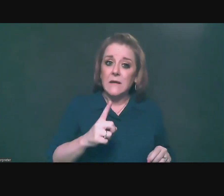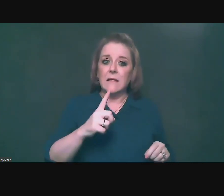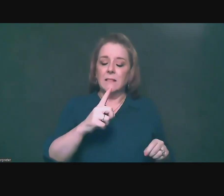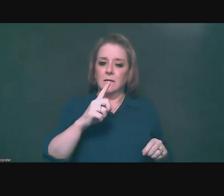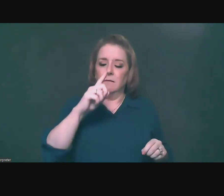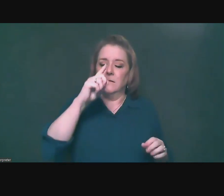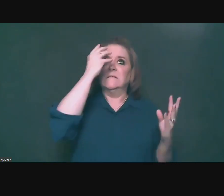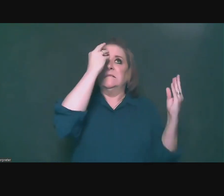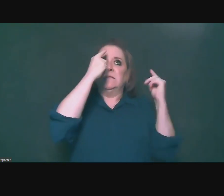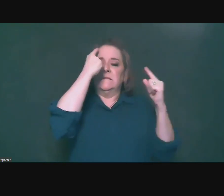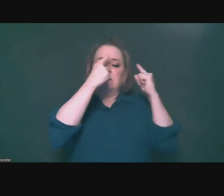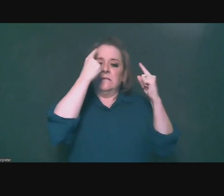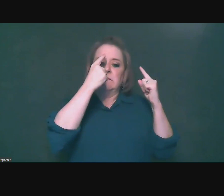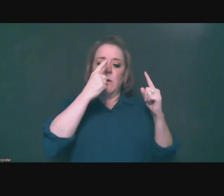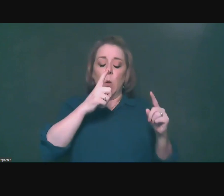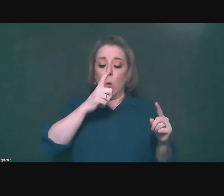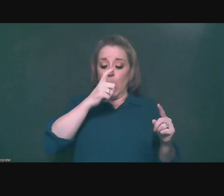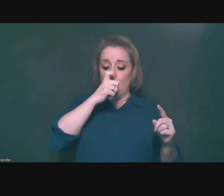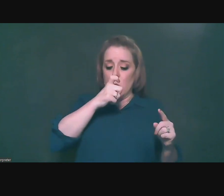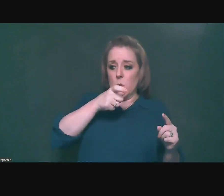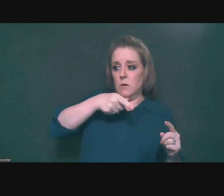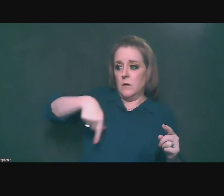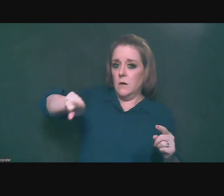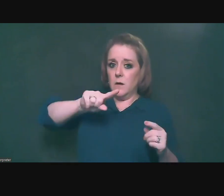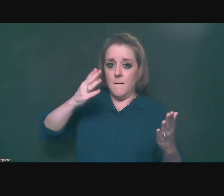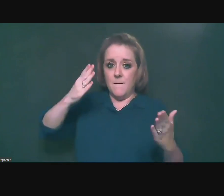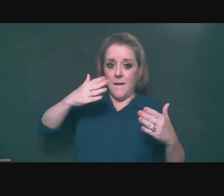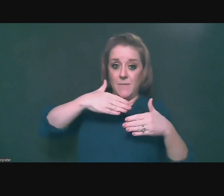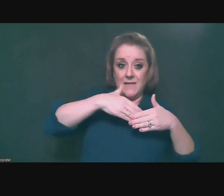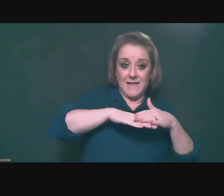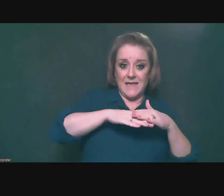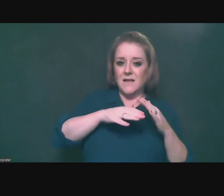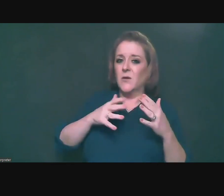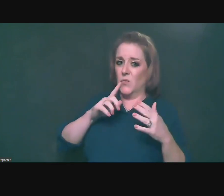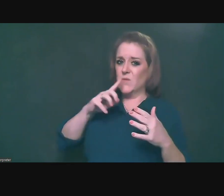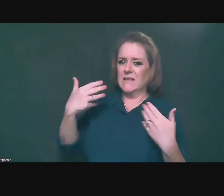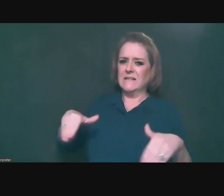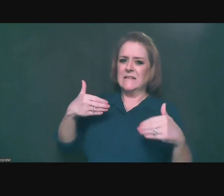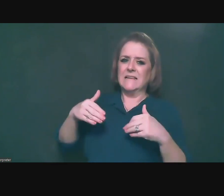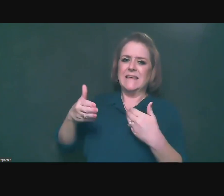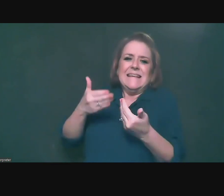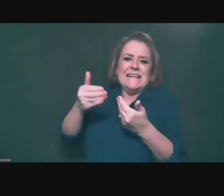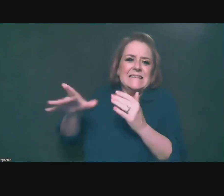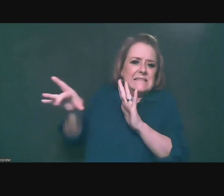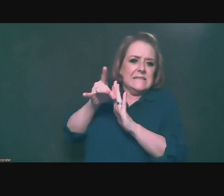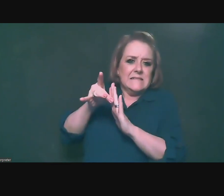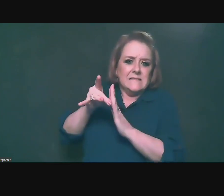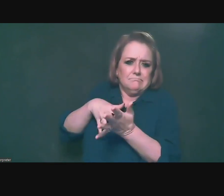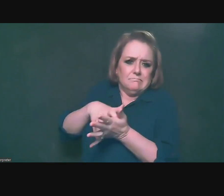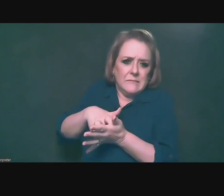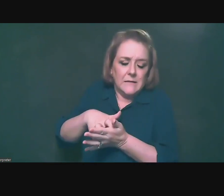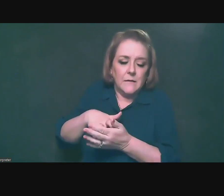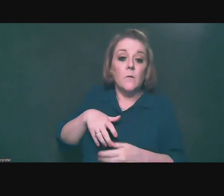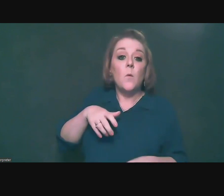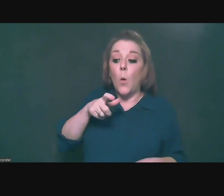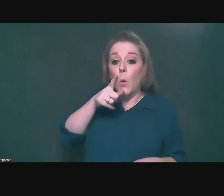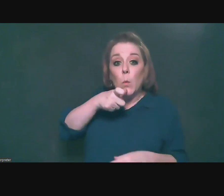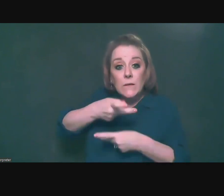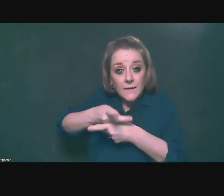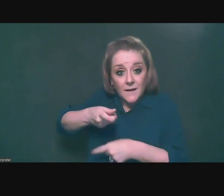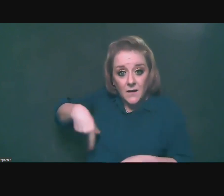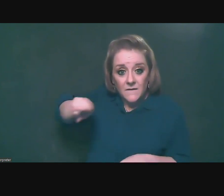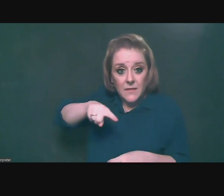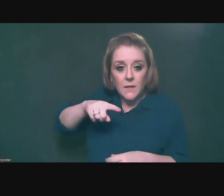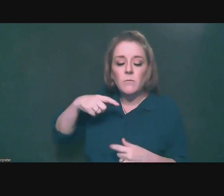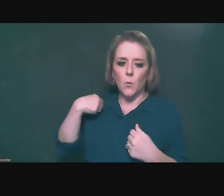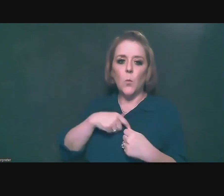mindful of those who are the most vulnerable in our community and the caregivers of those who are most vulnerable.